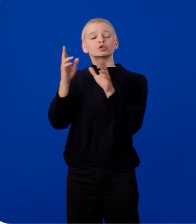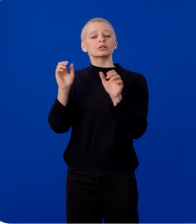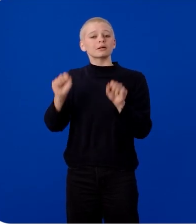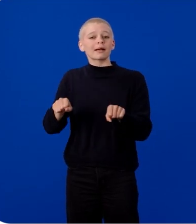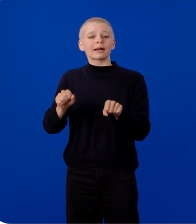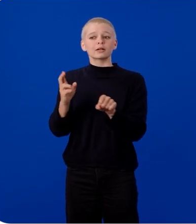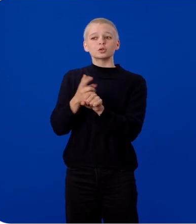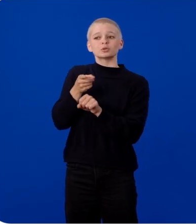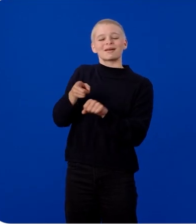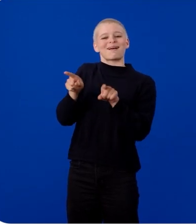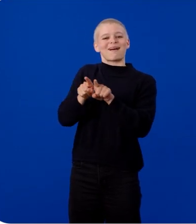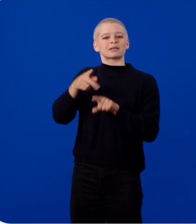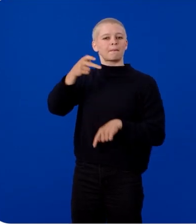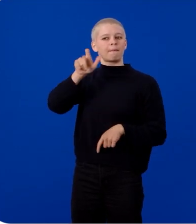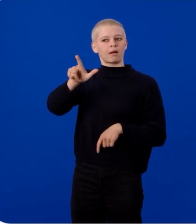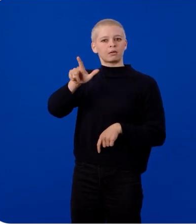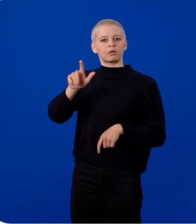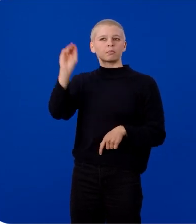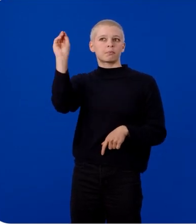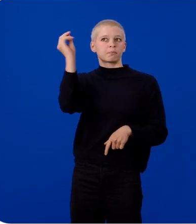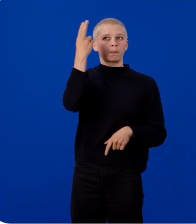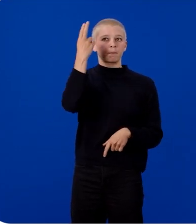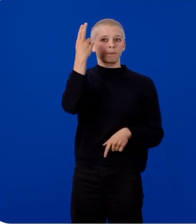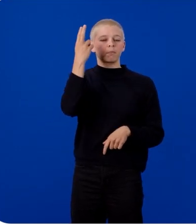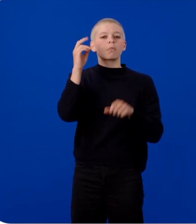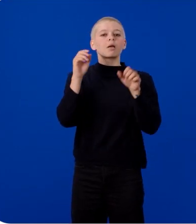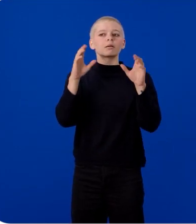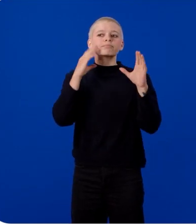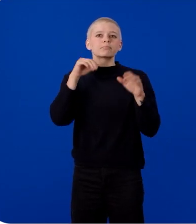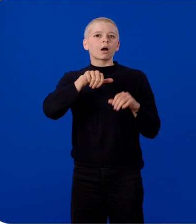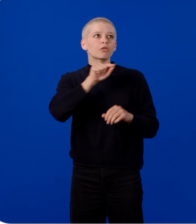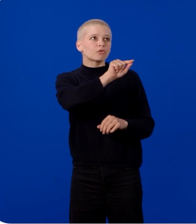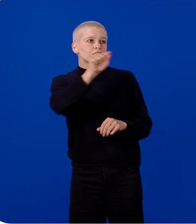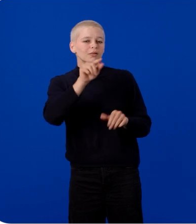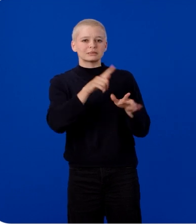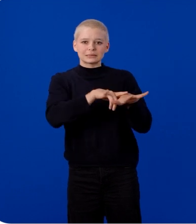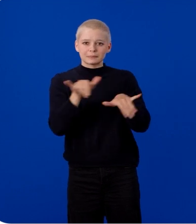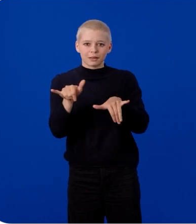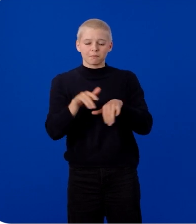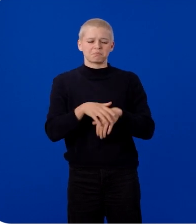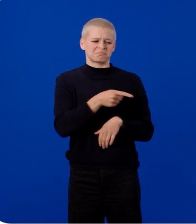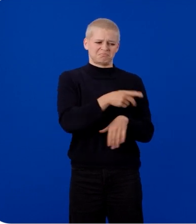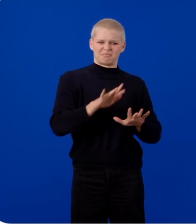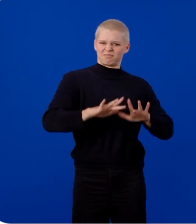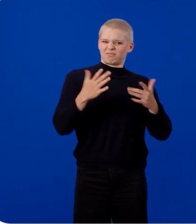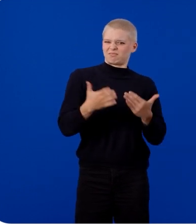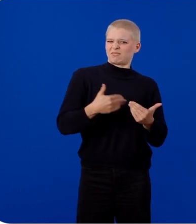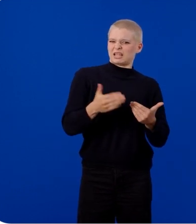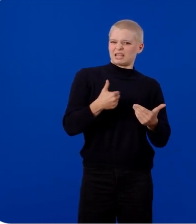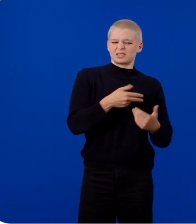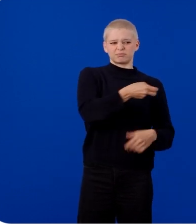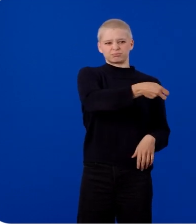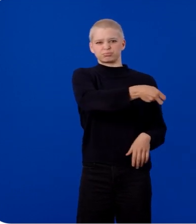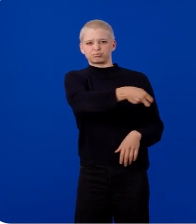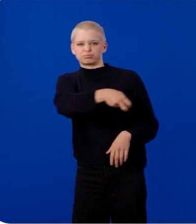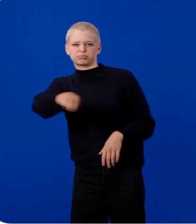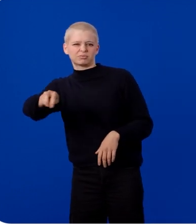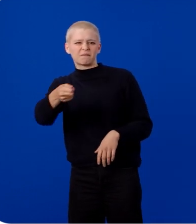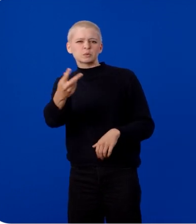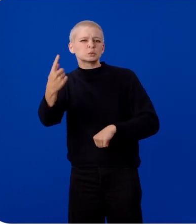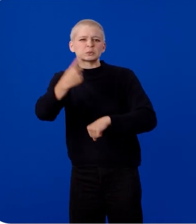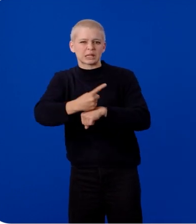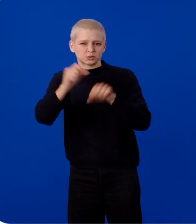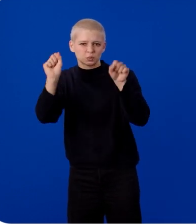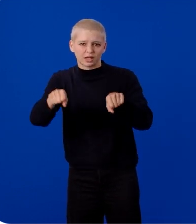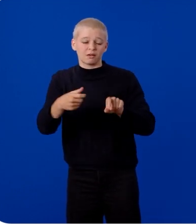while multitasking with other things. This is a lightweight process that some devs have completed in as few as a few days, from